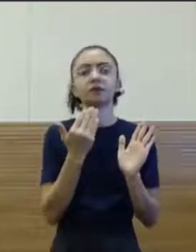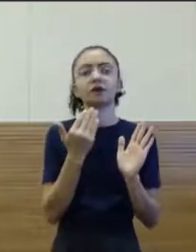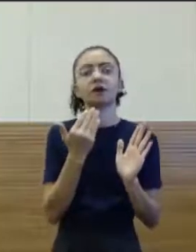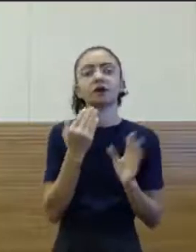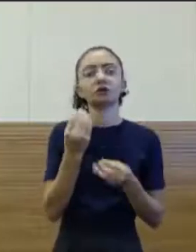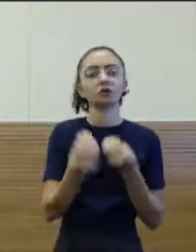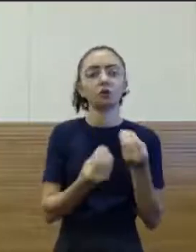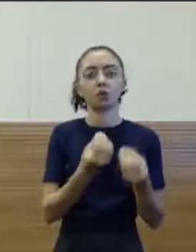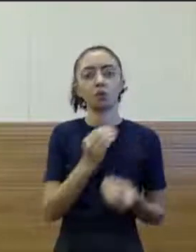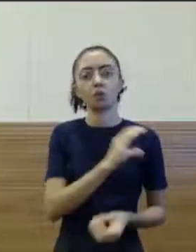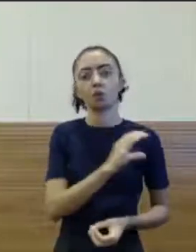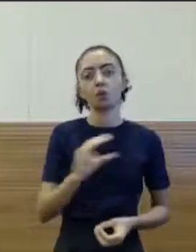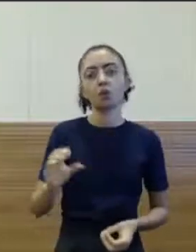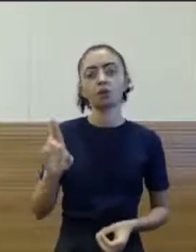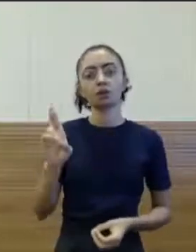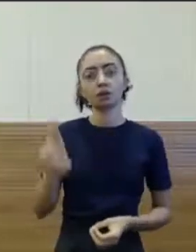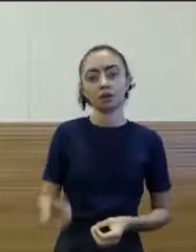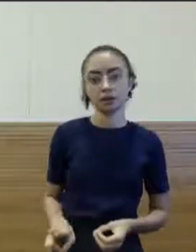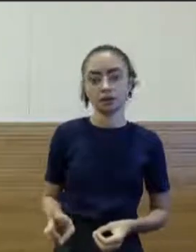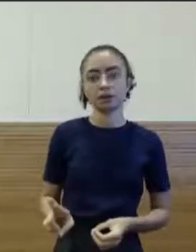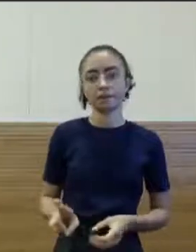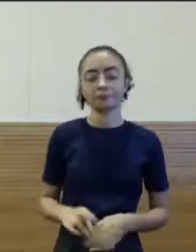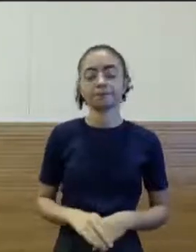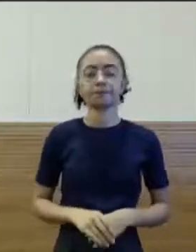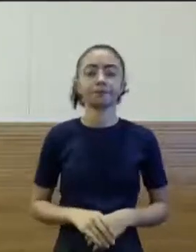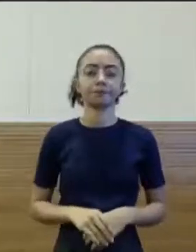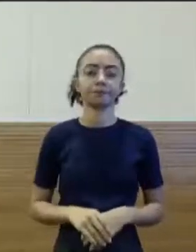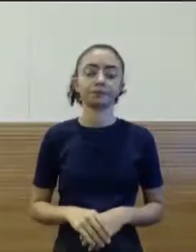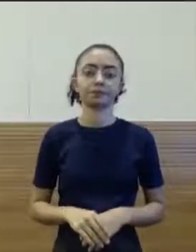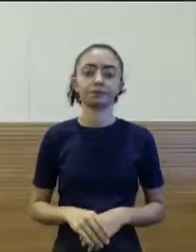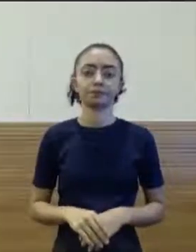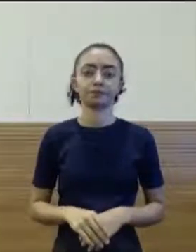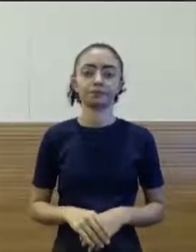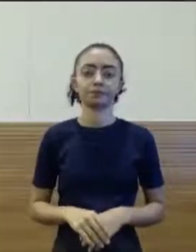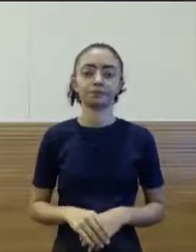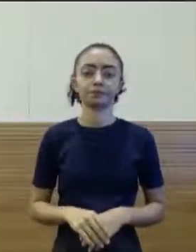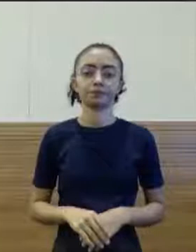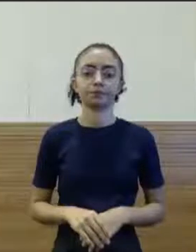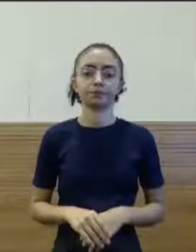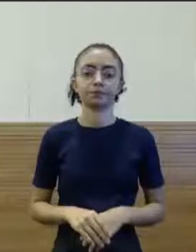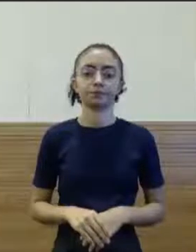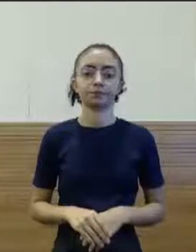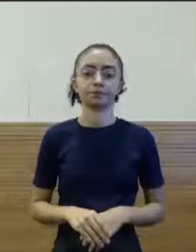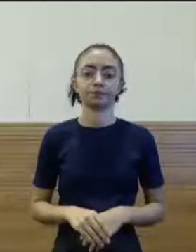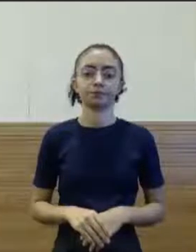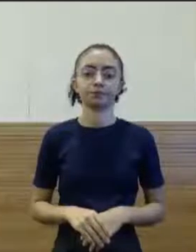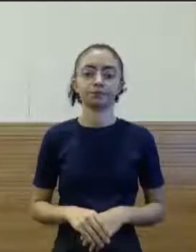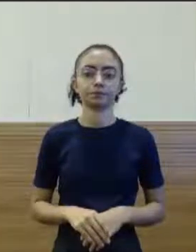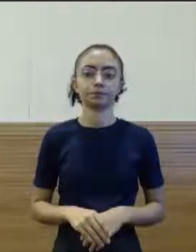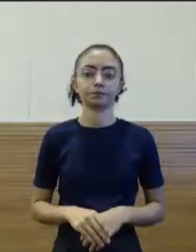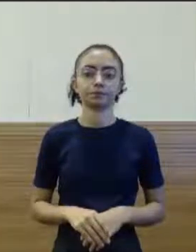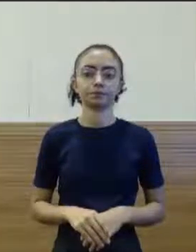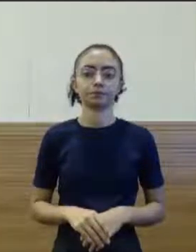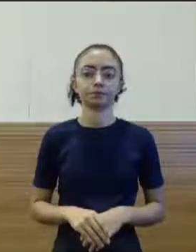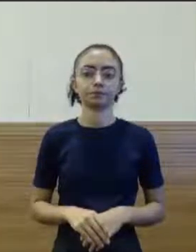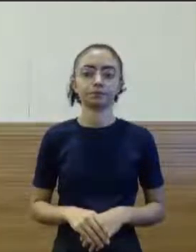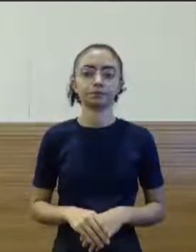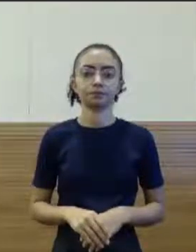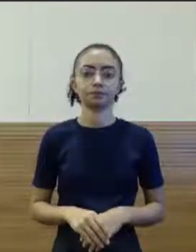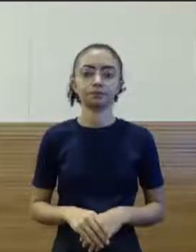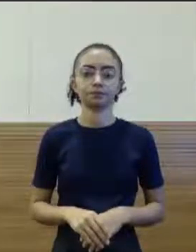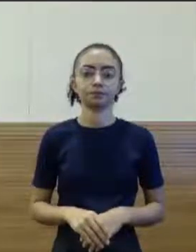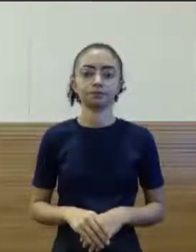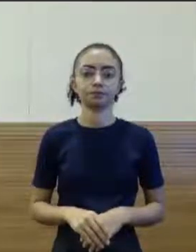Rica that we continue advancing. Oh, apologize. Creo que. Ah, ya. Ahora sí. There you Yes. go. Ahora sí.